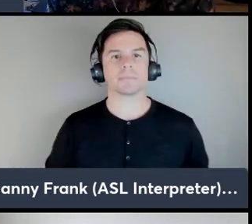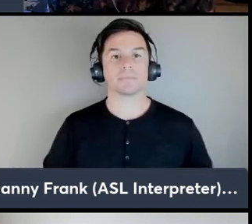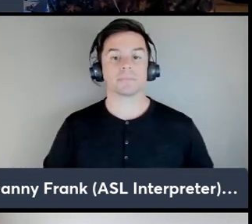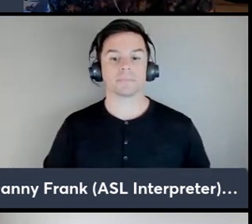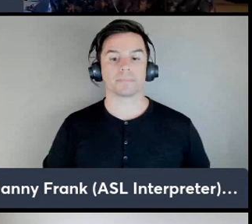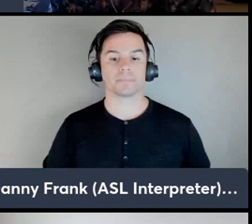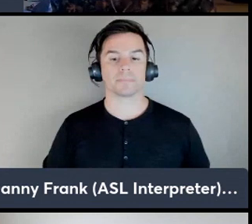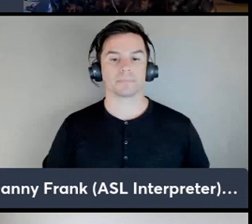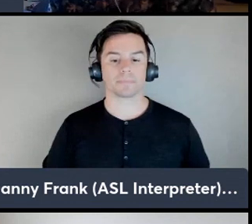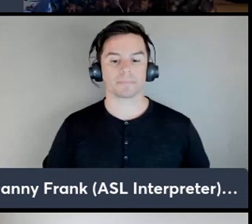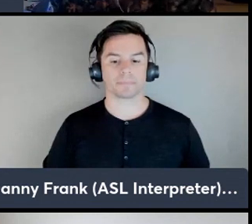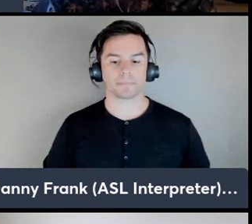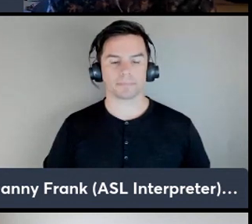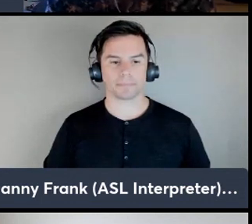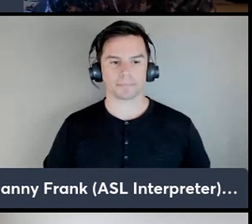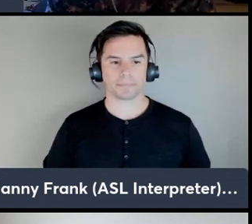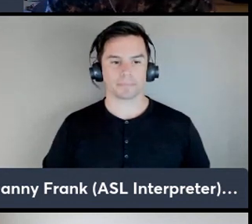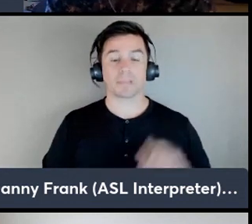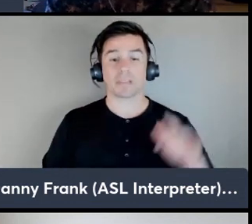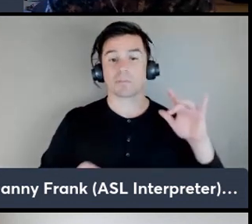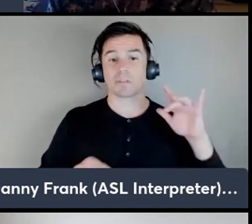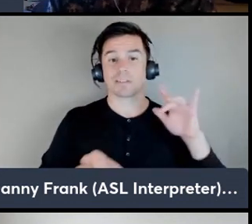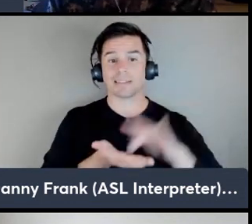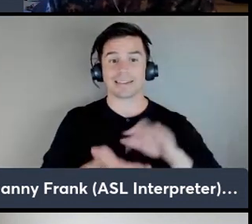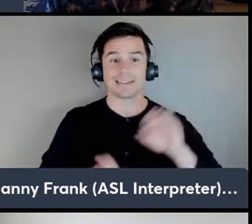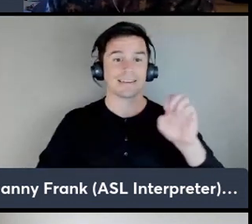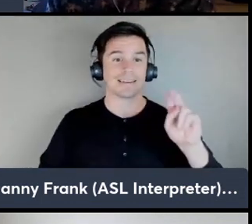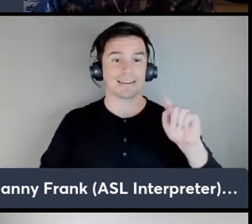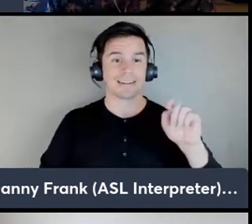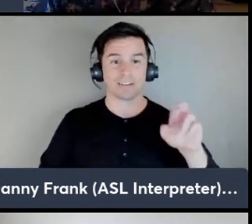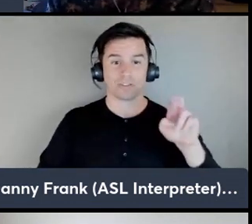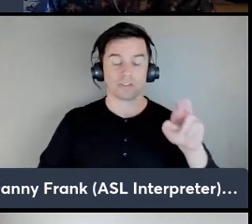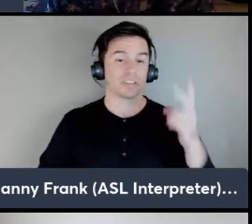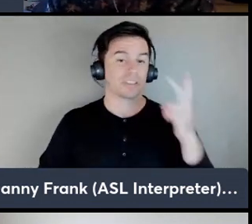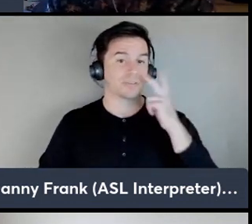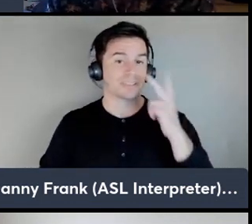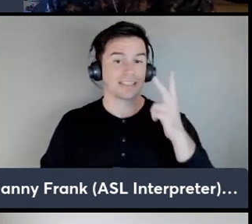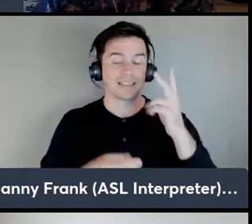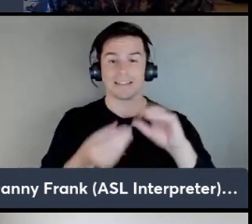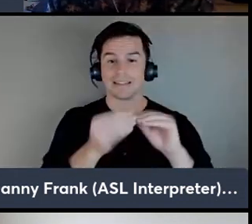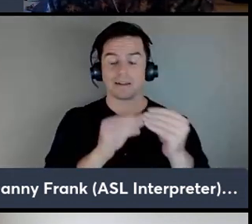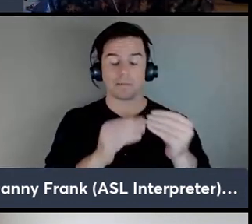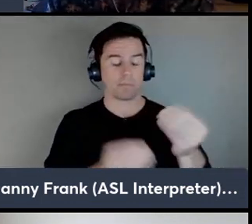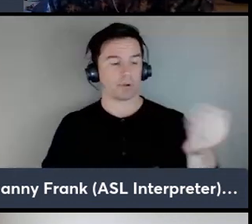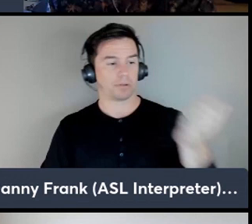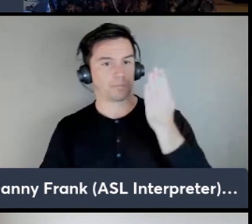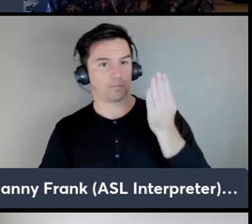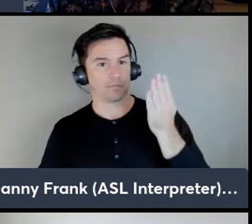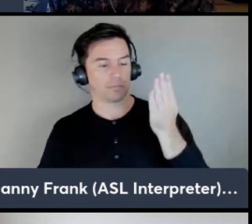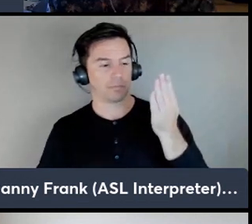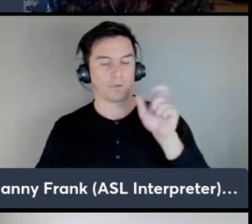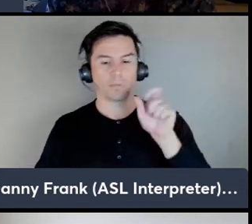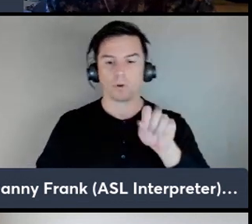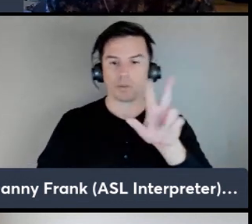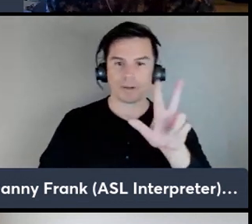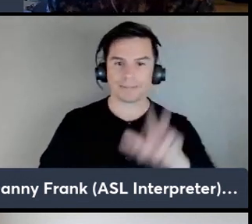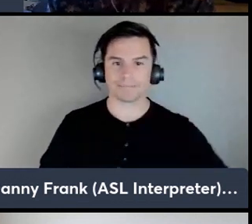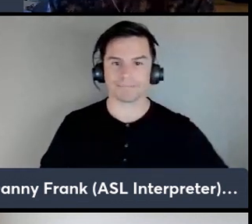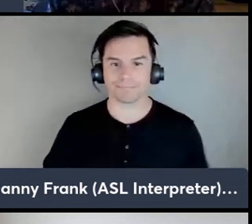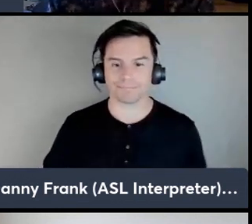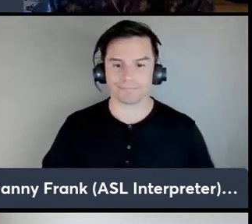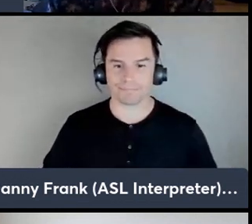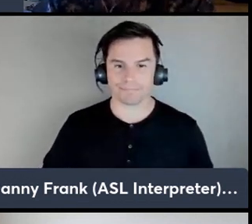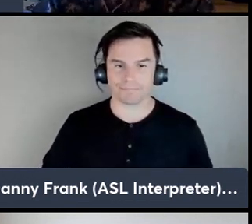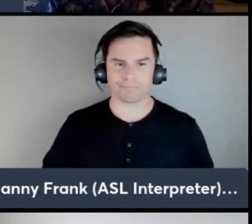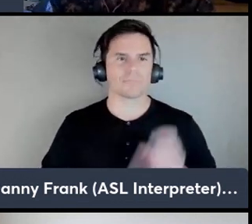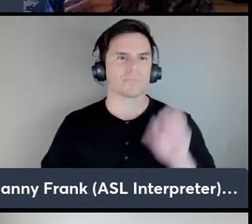and I'm going to press enter, and you can see that the value that was returned is 0.3. Okay, instead